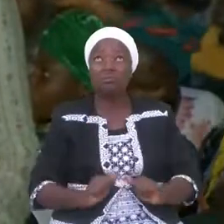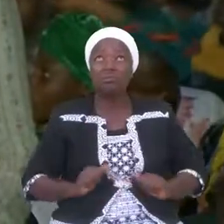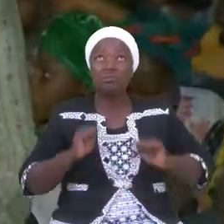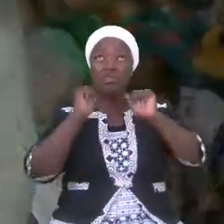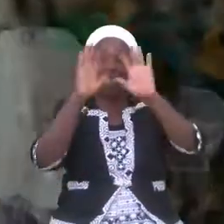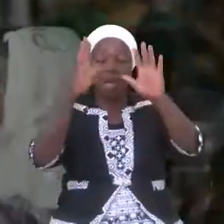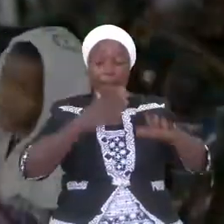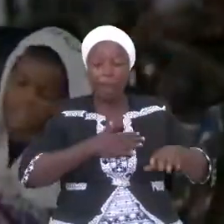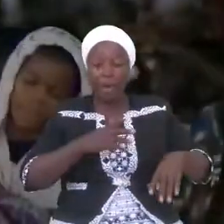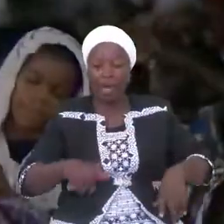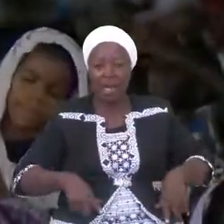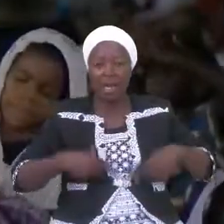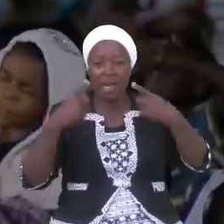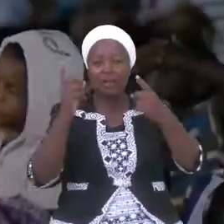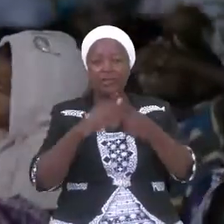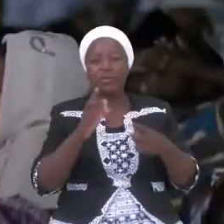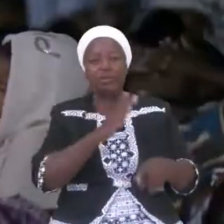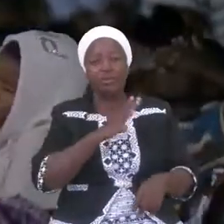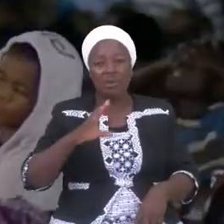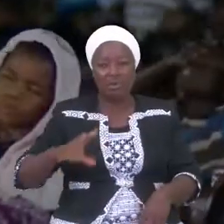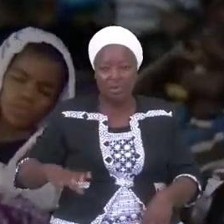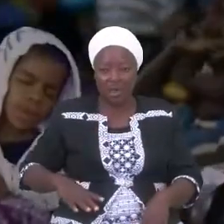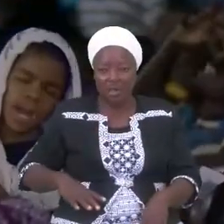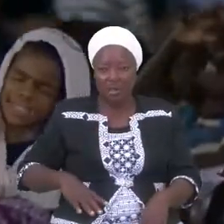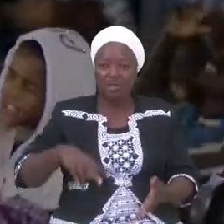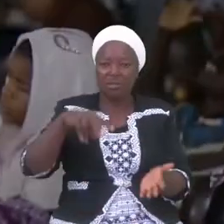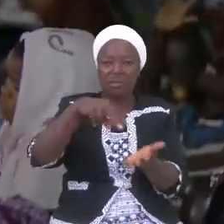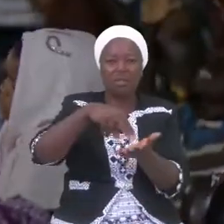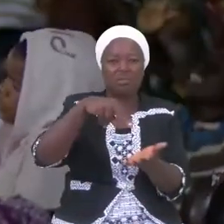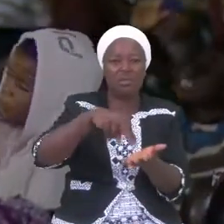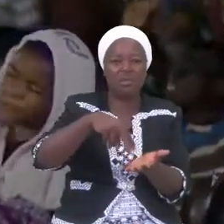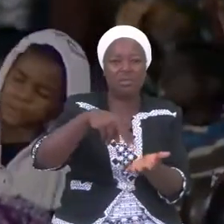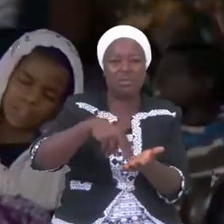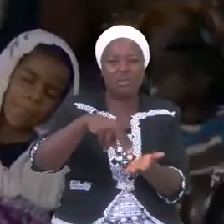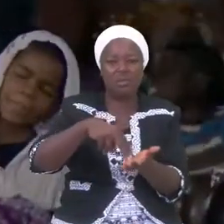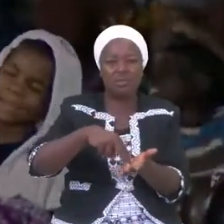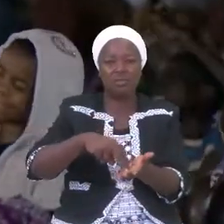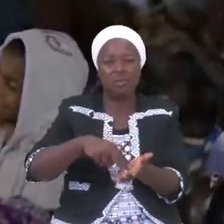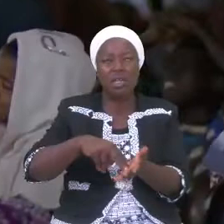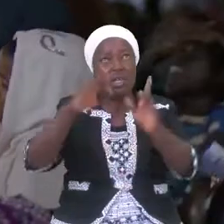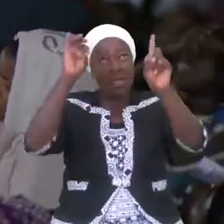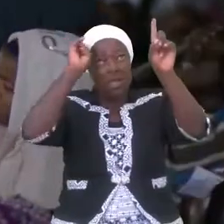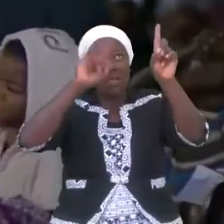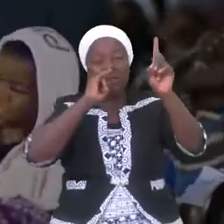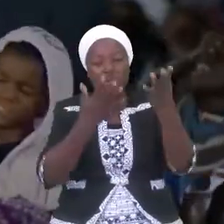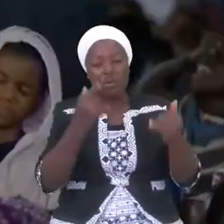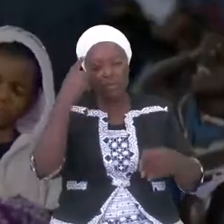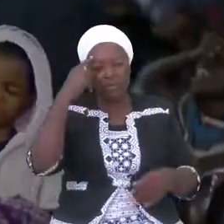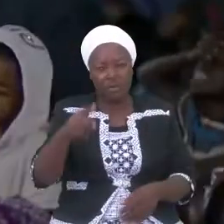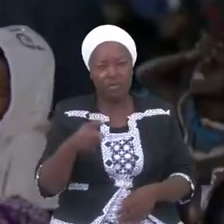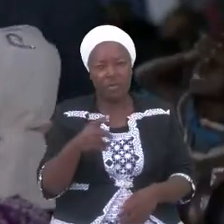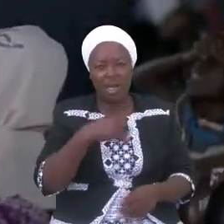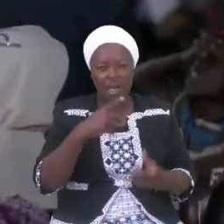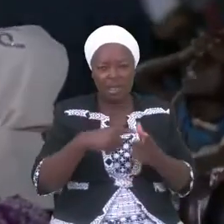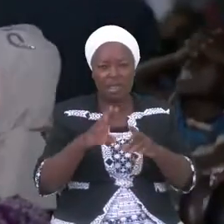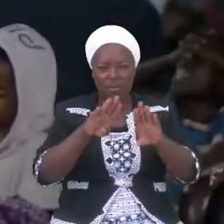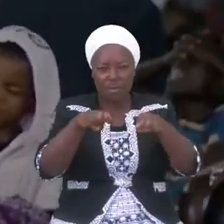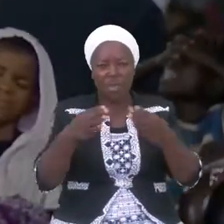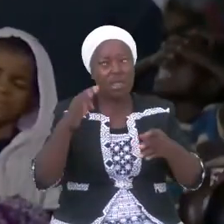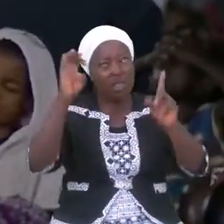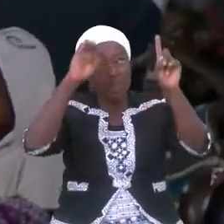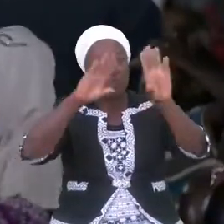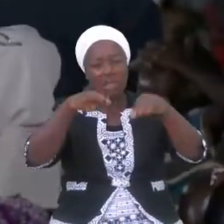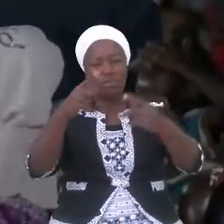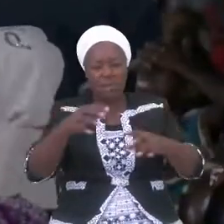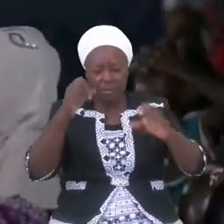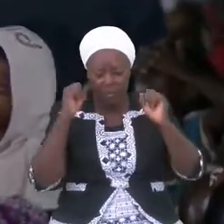my life unto Christ. Stand up, stand up. He's waiting for you. And he'll give you the power. He'll give you